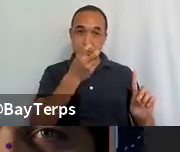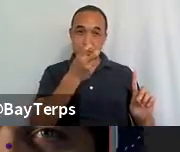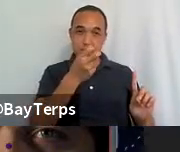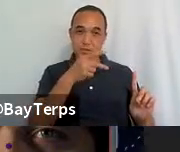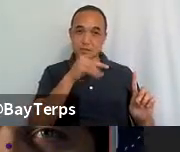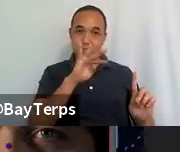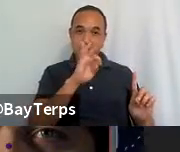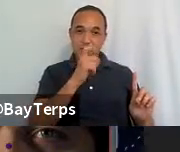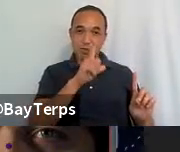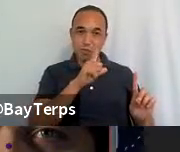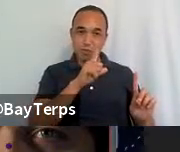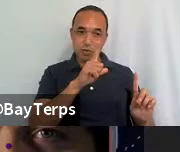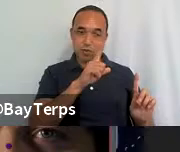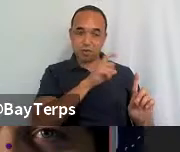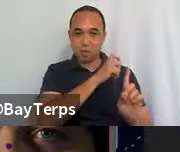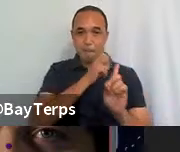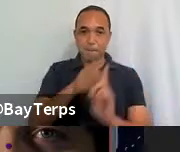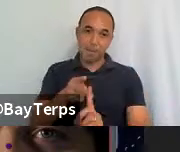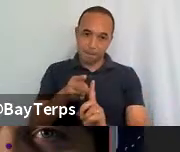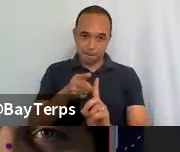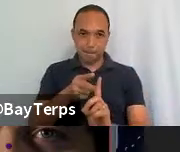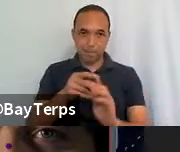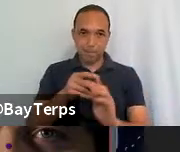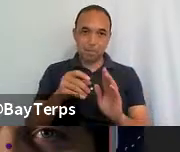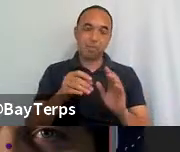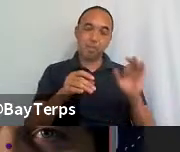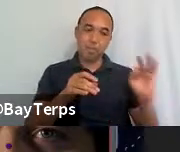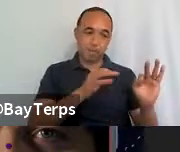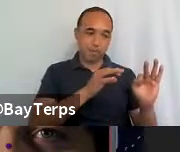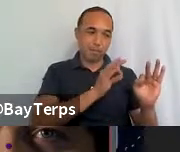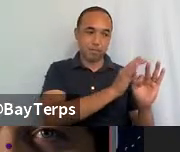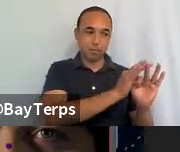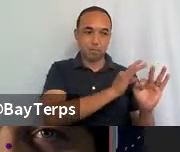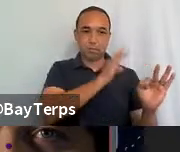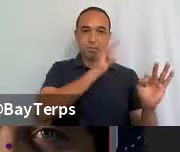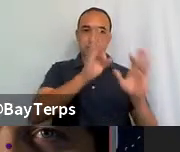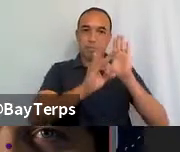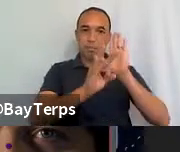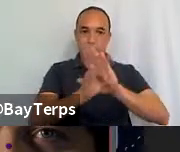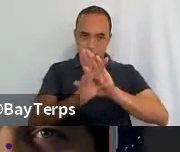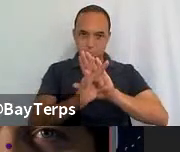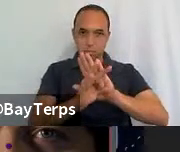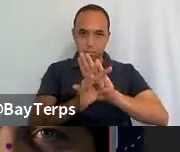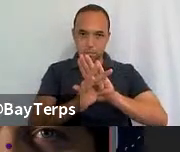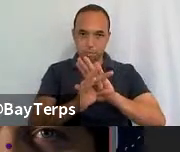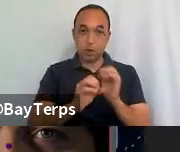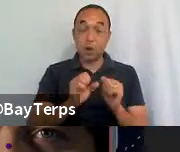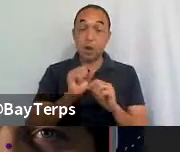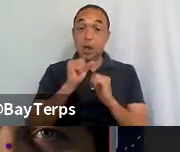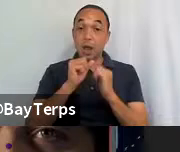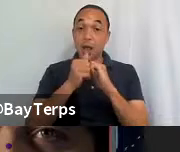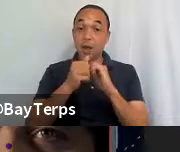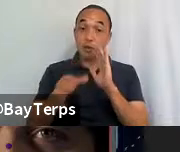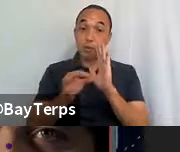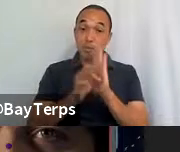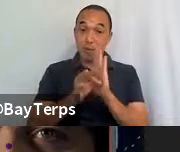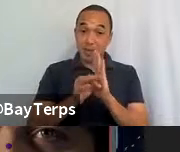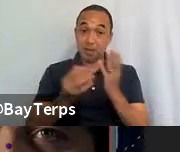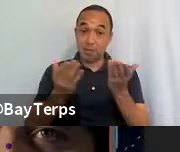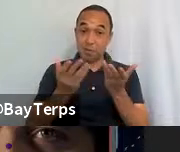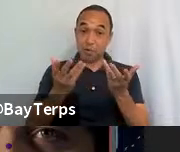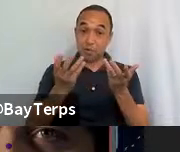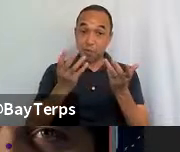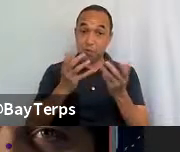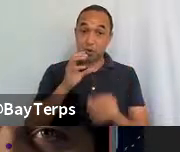over another area of the picture. So the way that you select the pixels that you want to clone is by